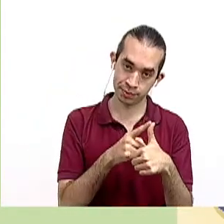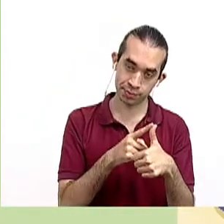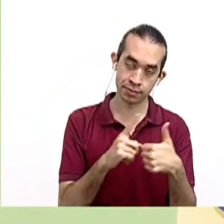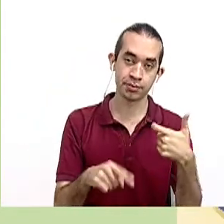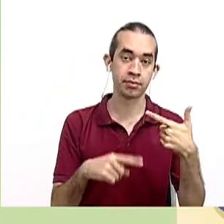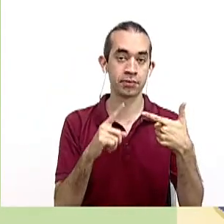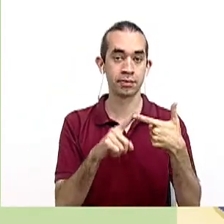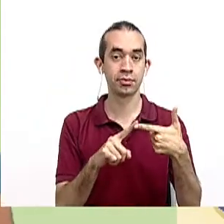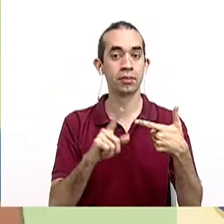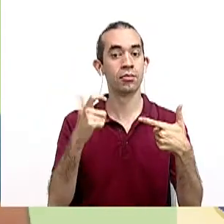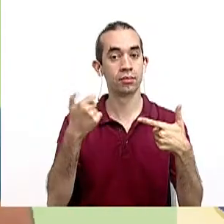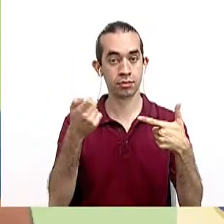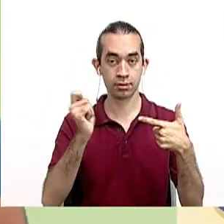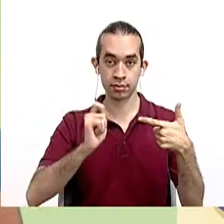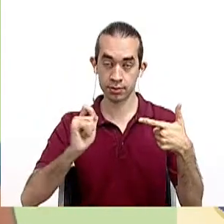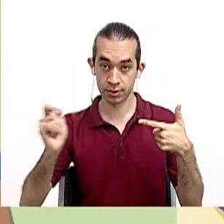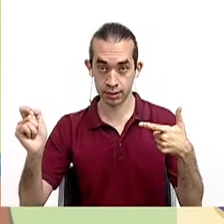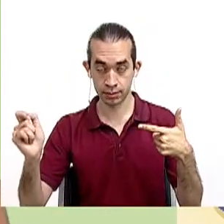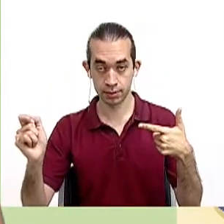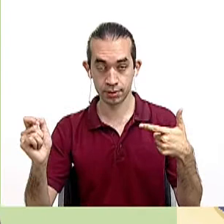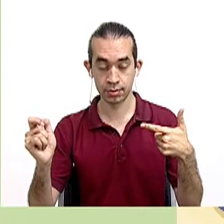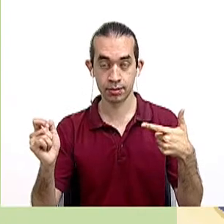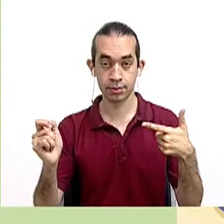to need a pen.